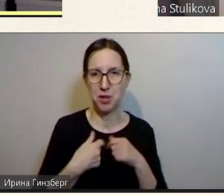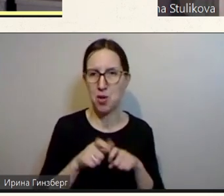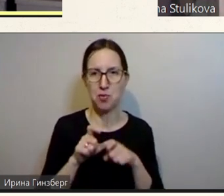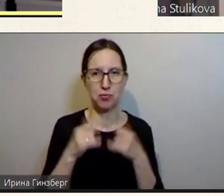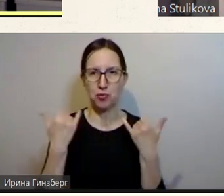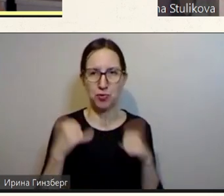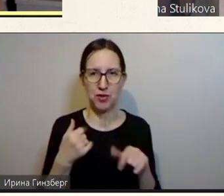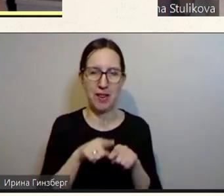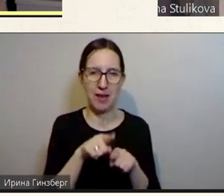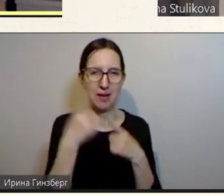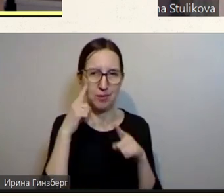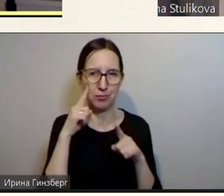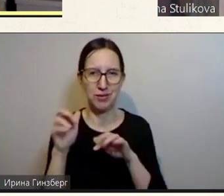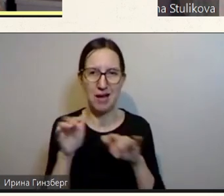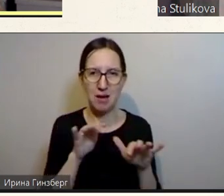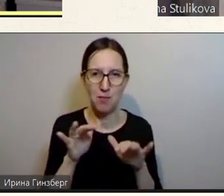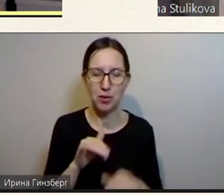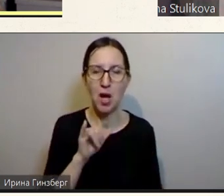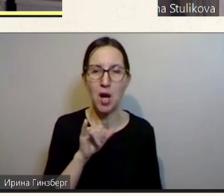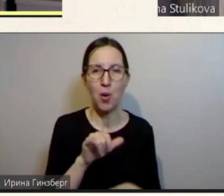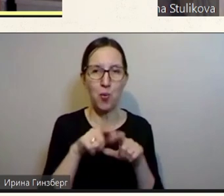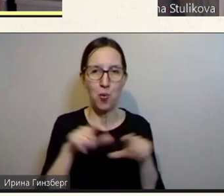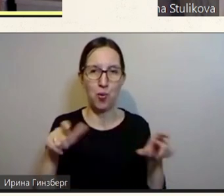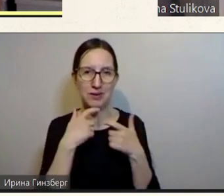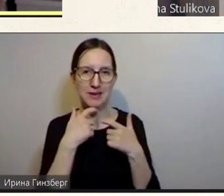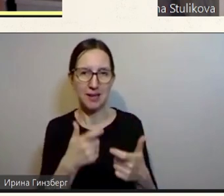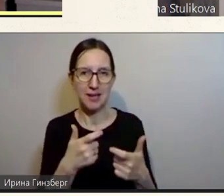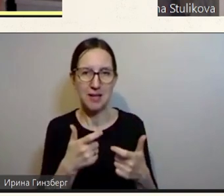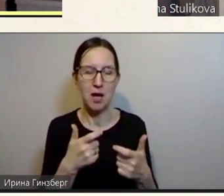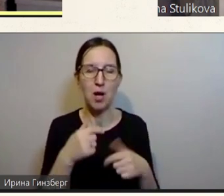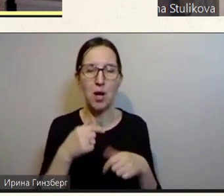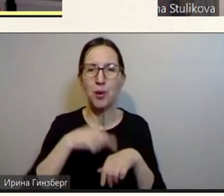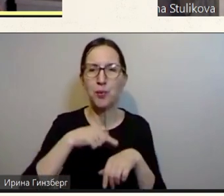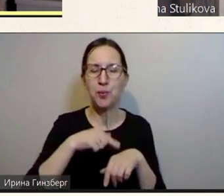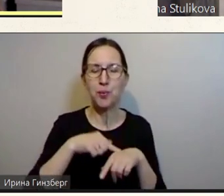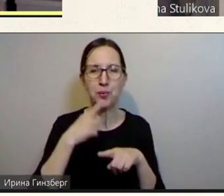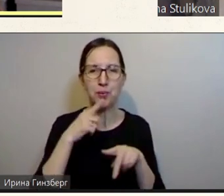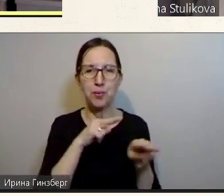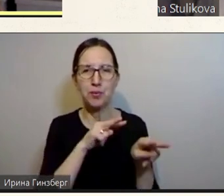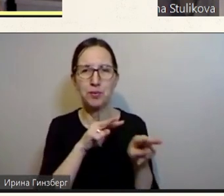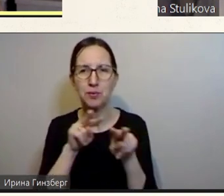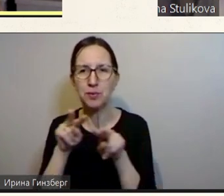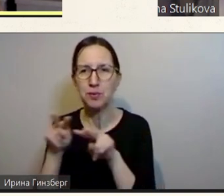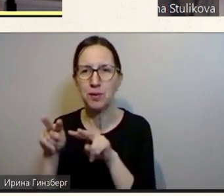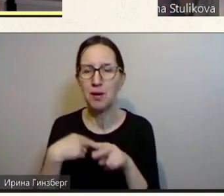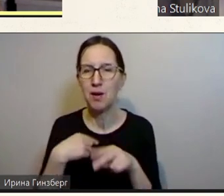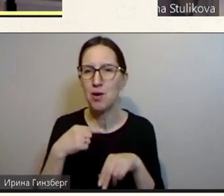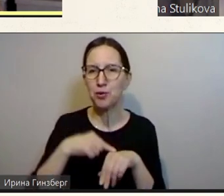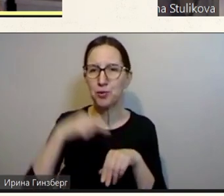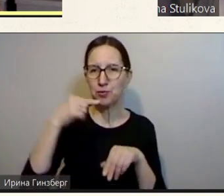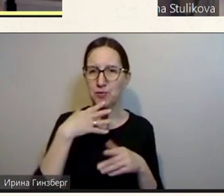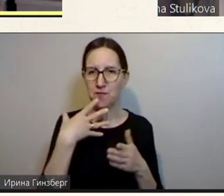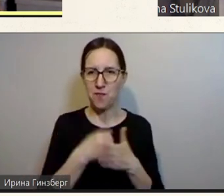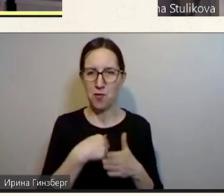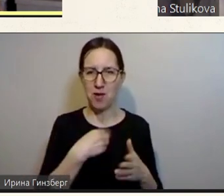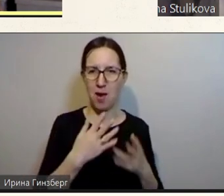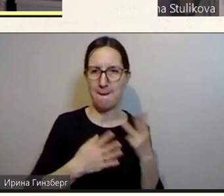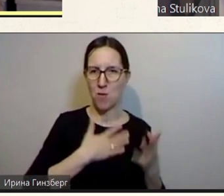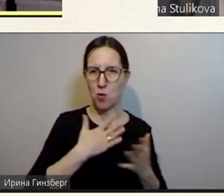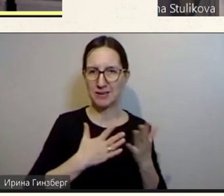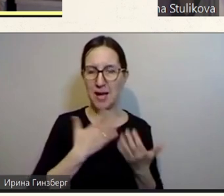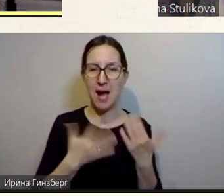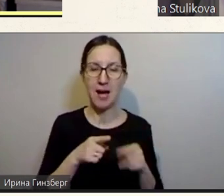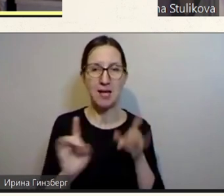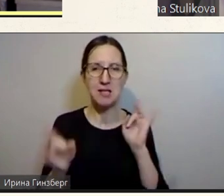emotions. And if you have sound, then it doesn't work. It means that you can't experience your own emotions.